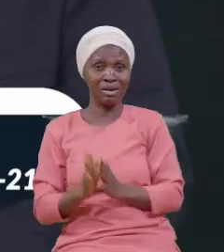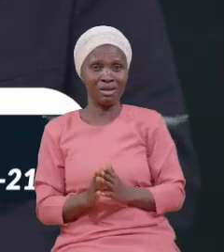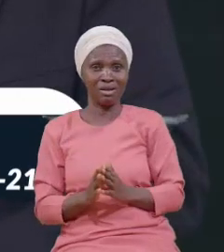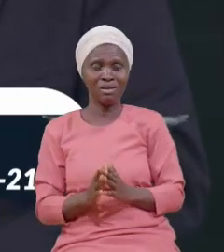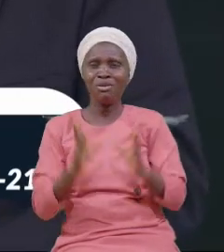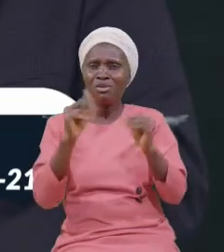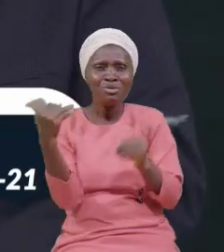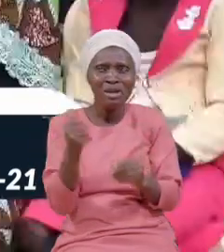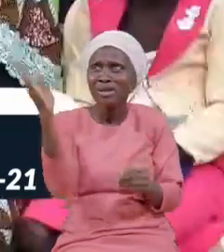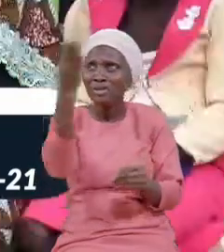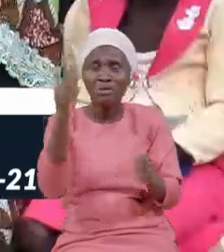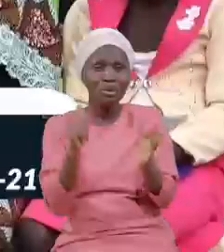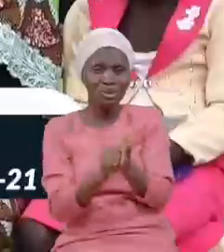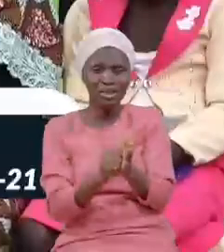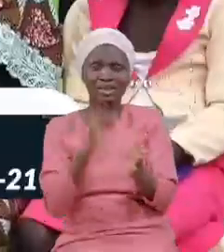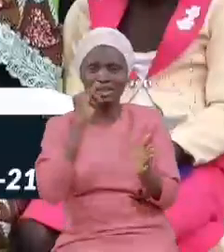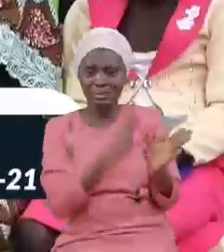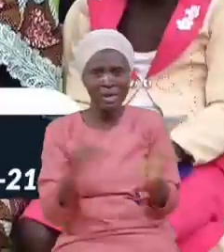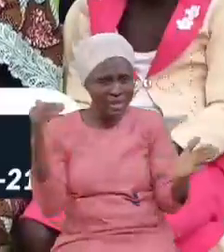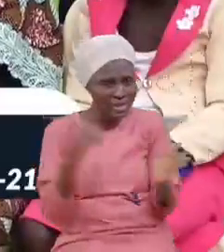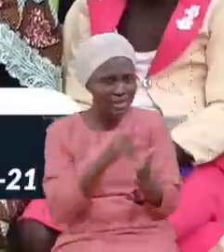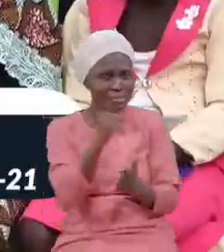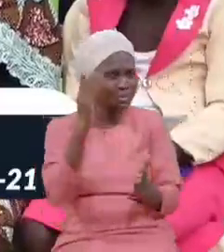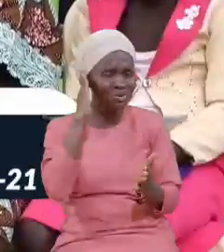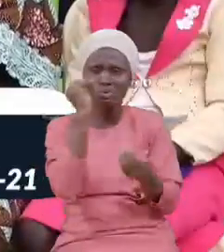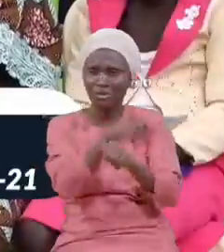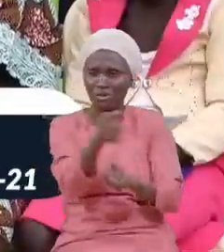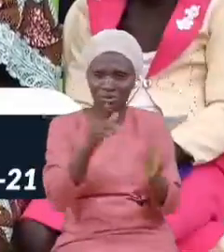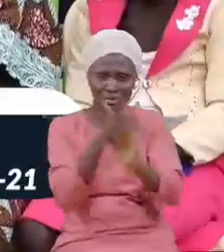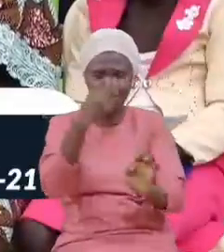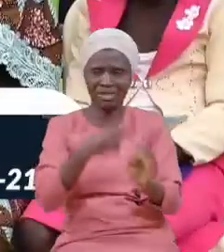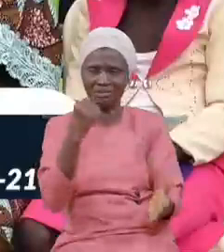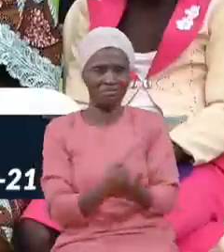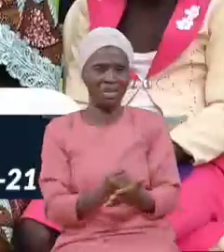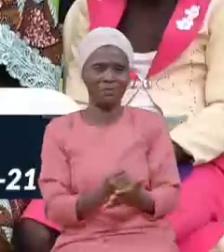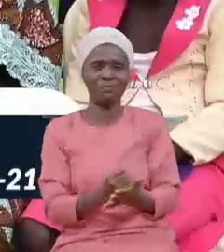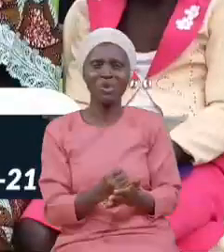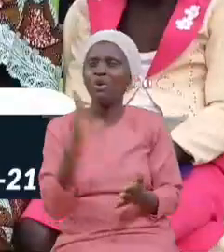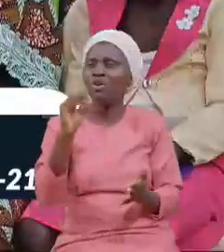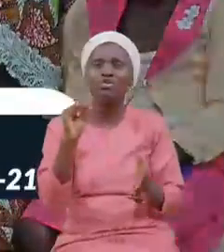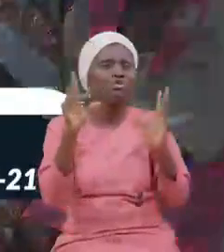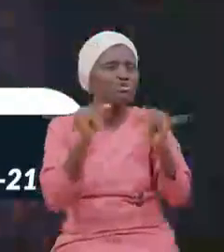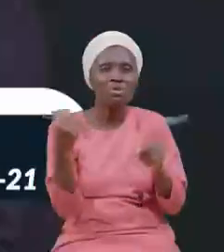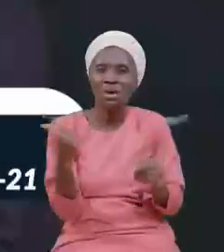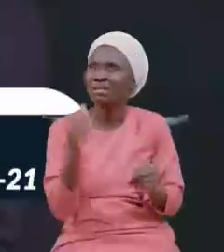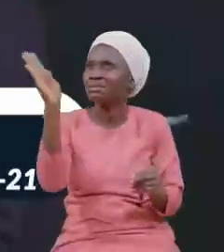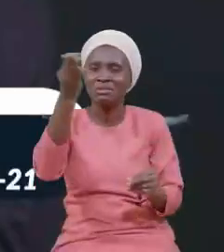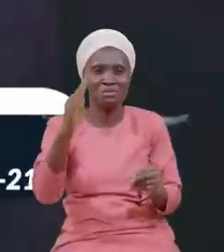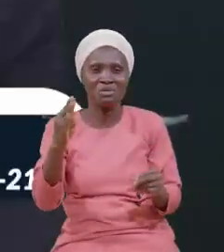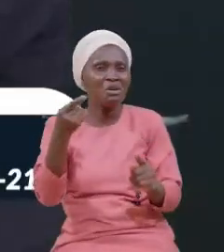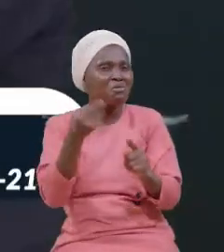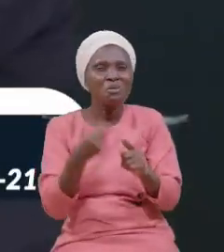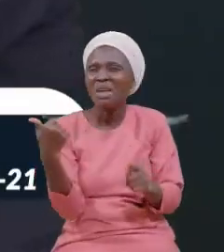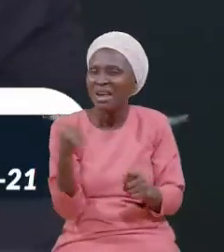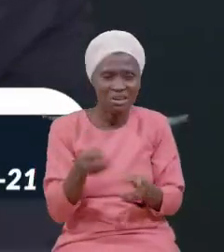prosper. No weapon from any direction, from the bottom of the sea,